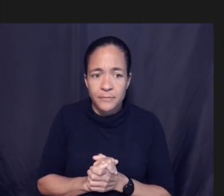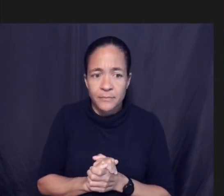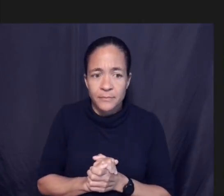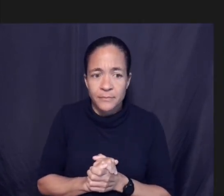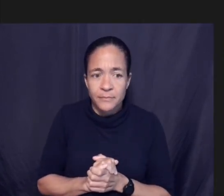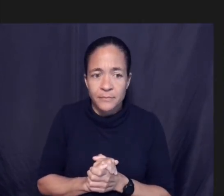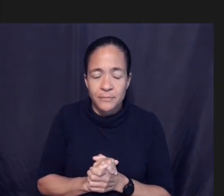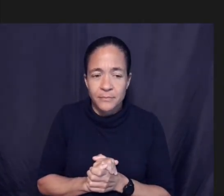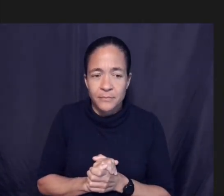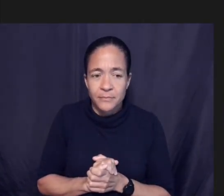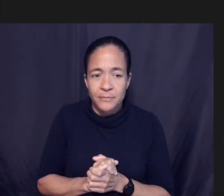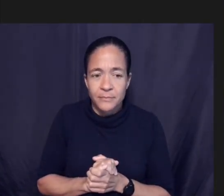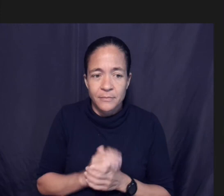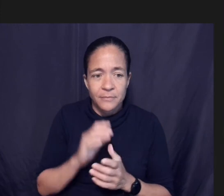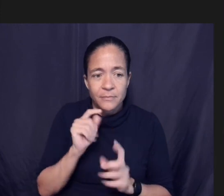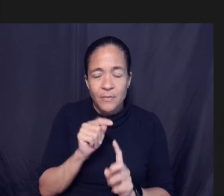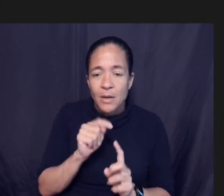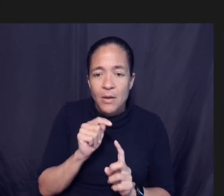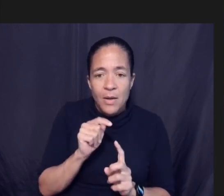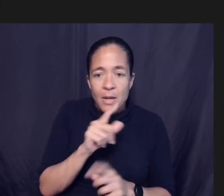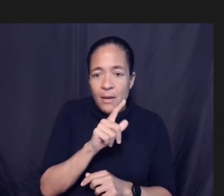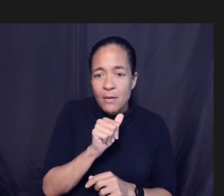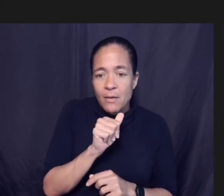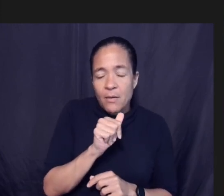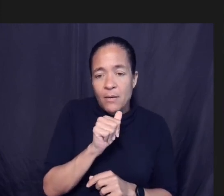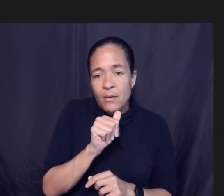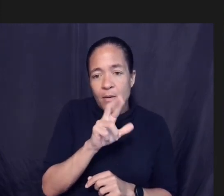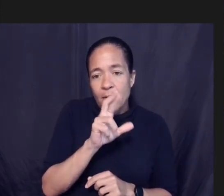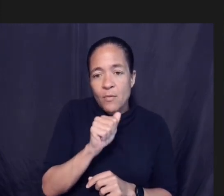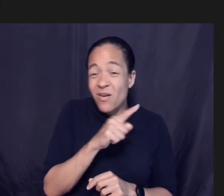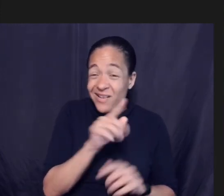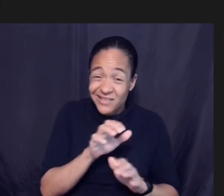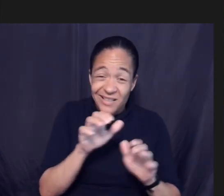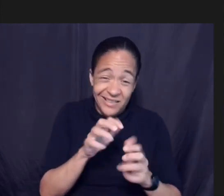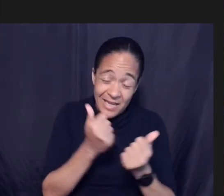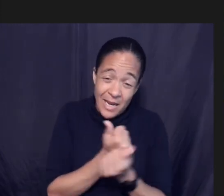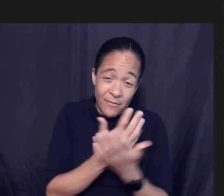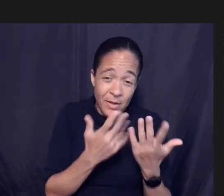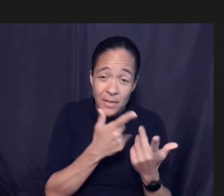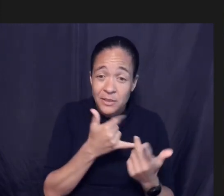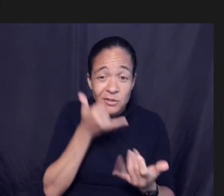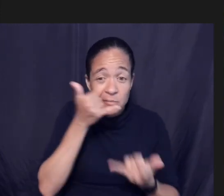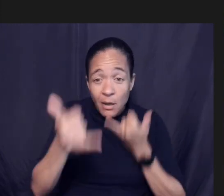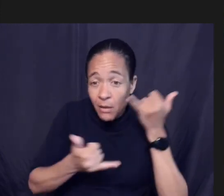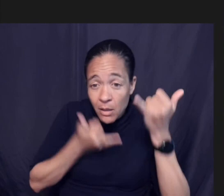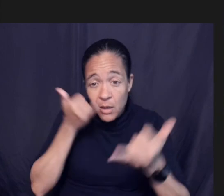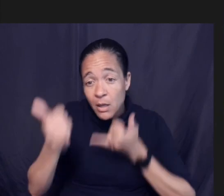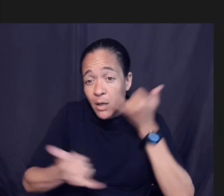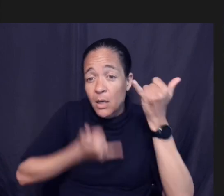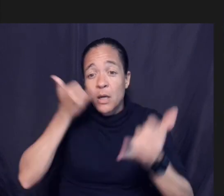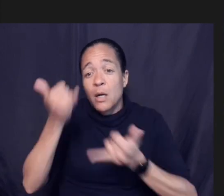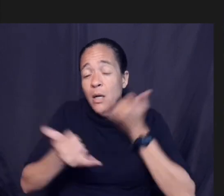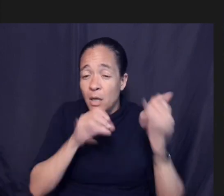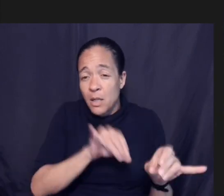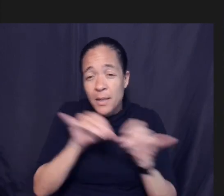Laura does all that, like Megan and Sarah does. She fights for it and on the phone calls, and it's exhausting.